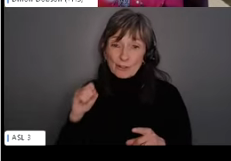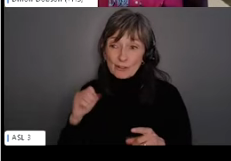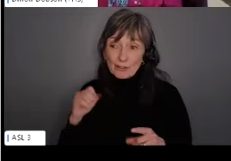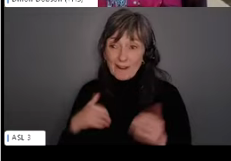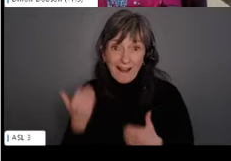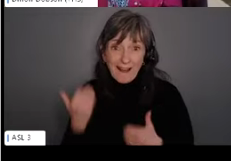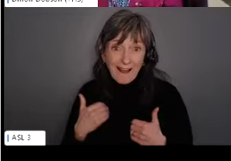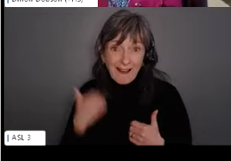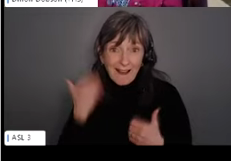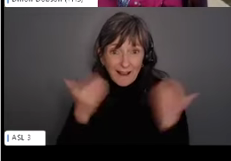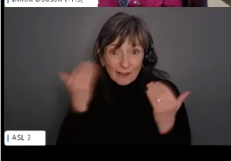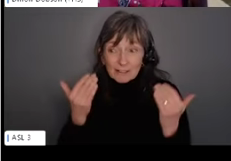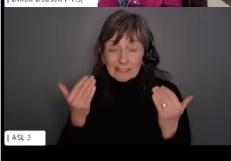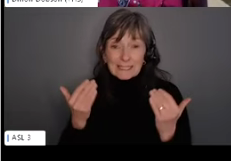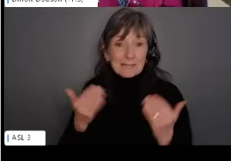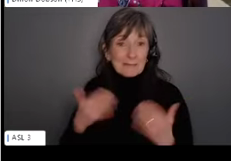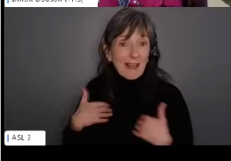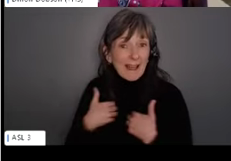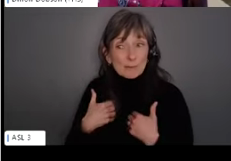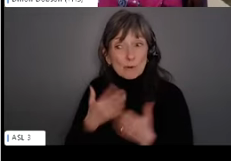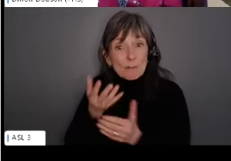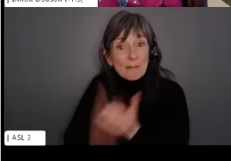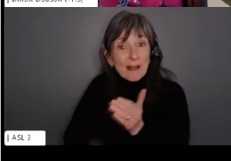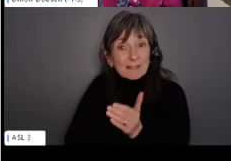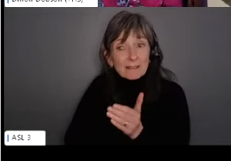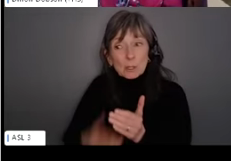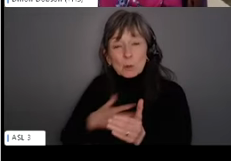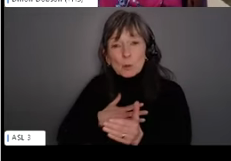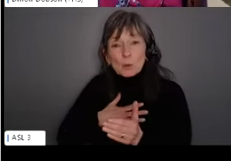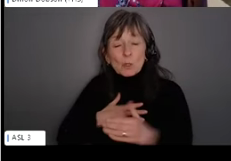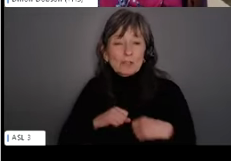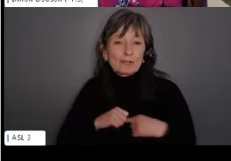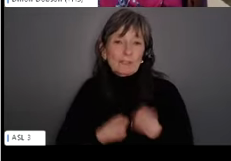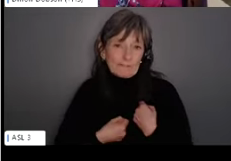course, a lifetime worth of grief.